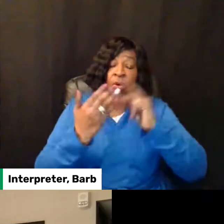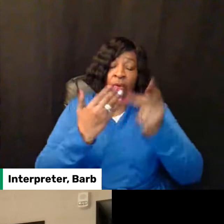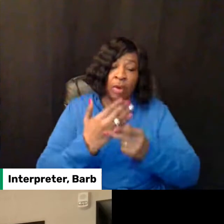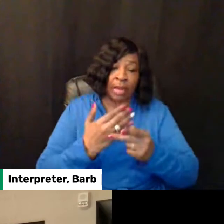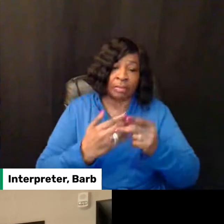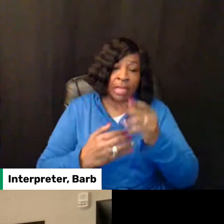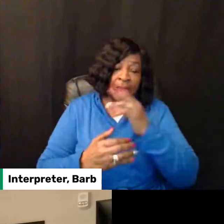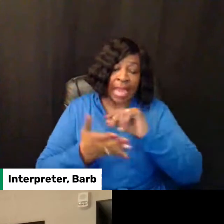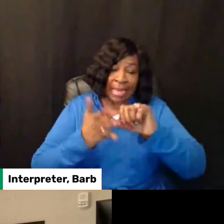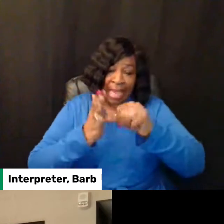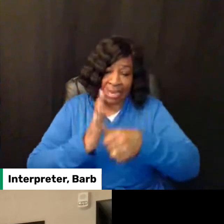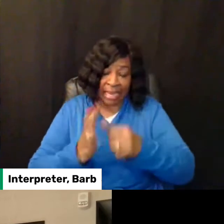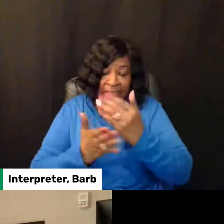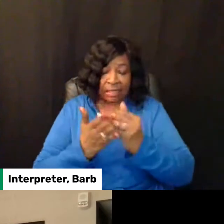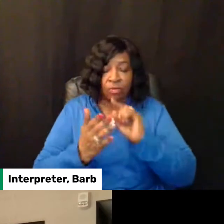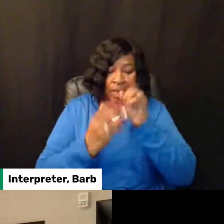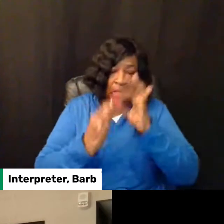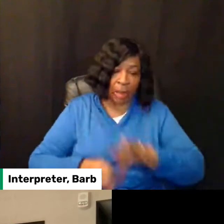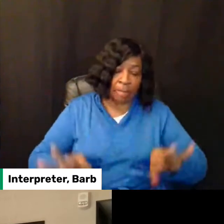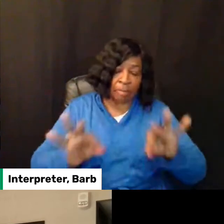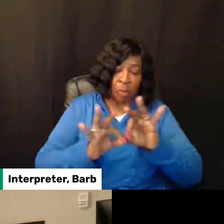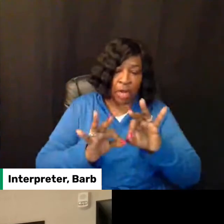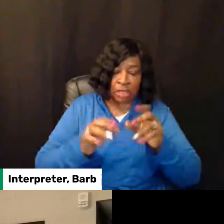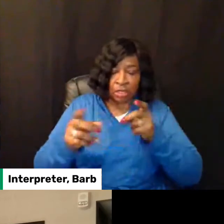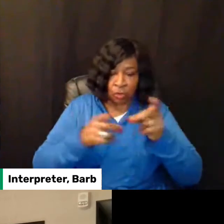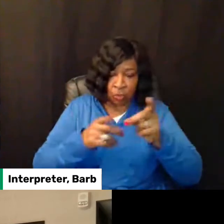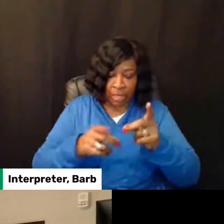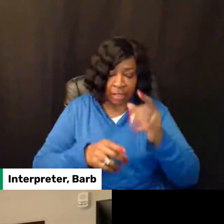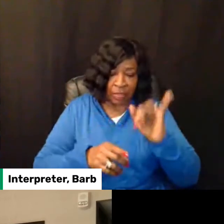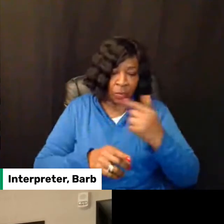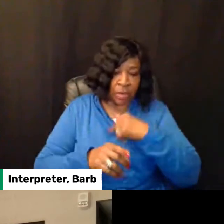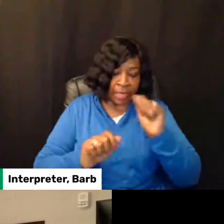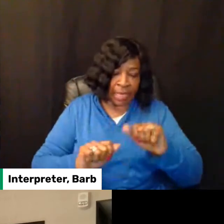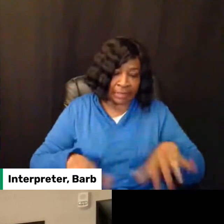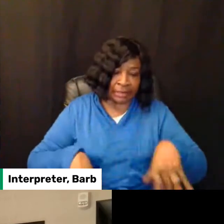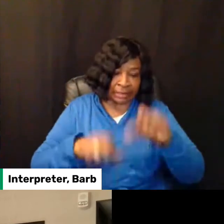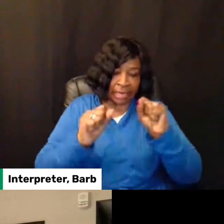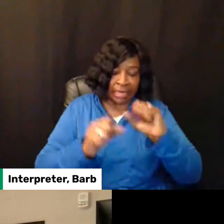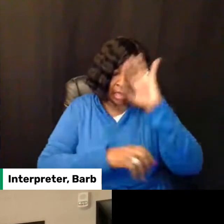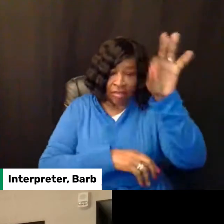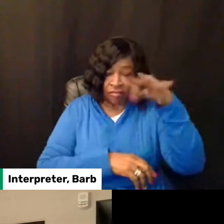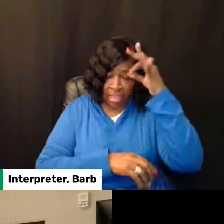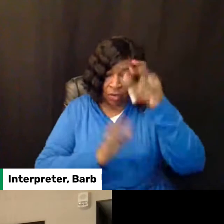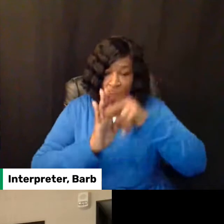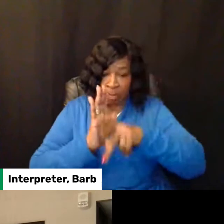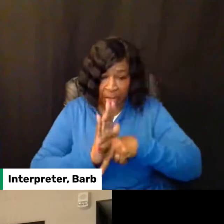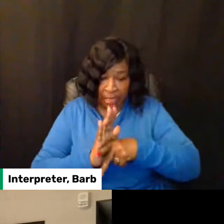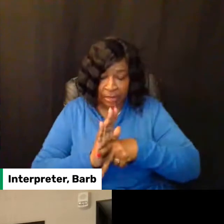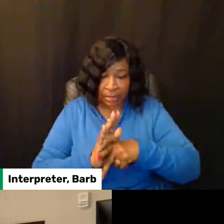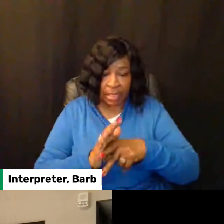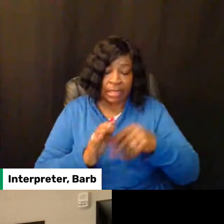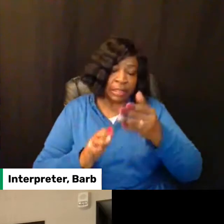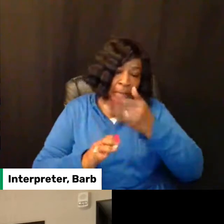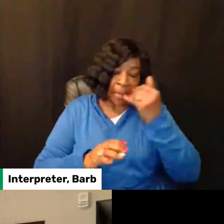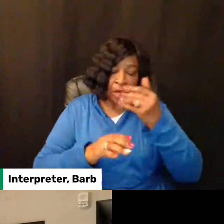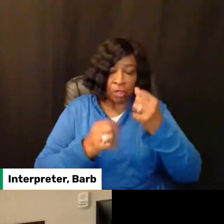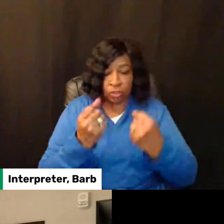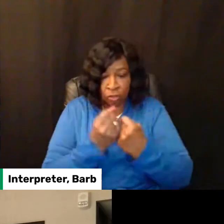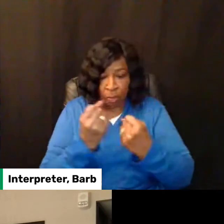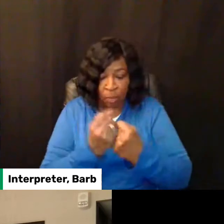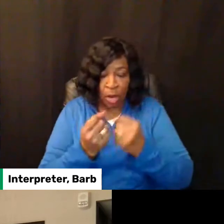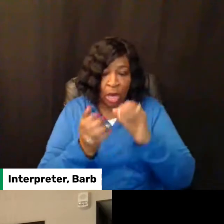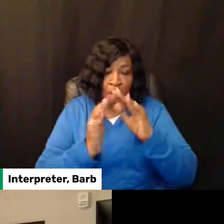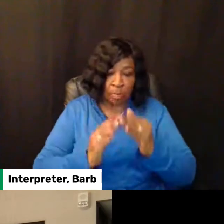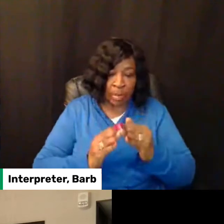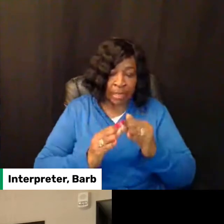and highlight some really important new directions that we could be taking federal policy to better support